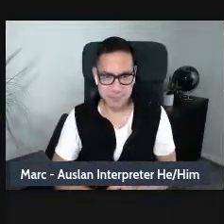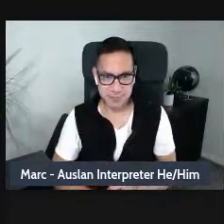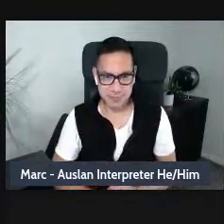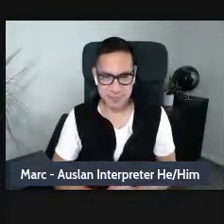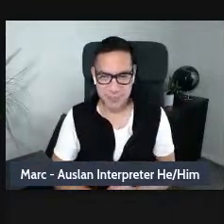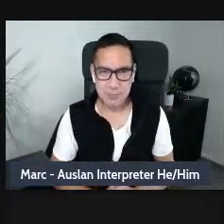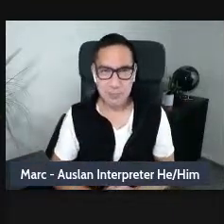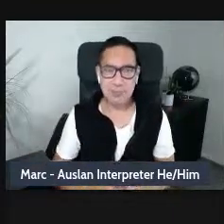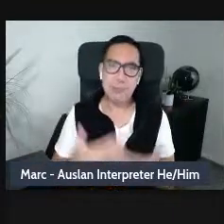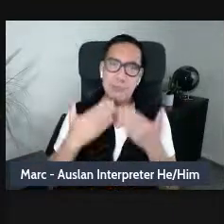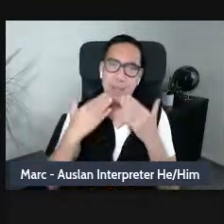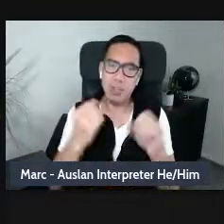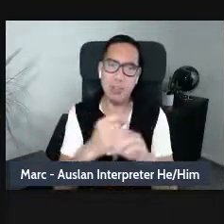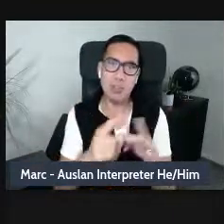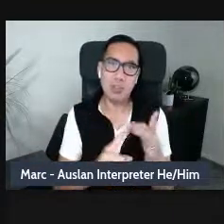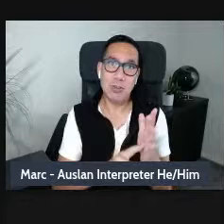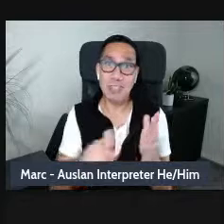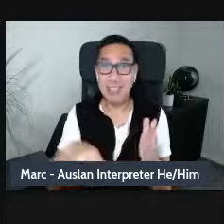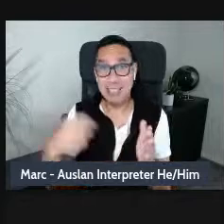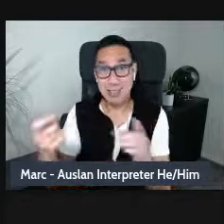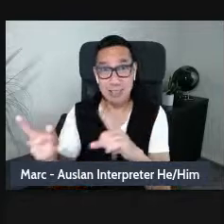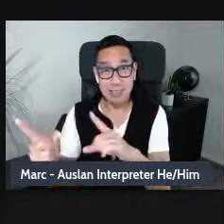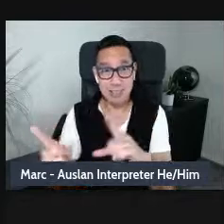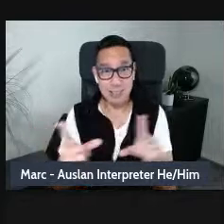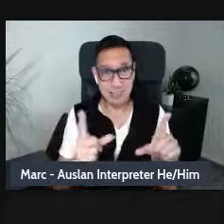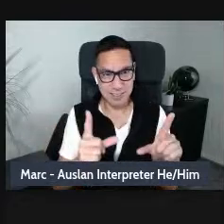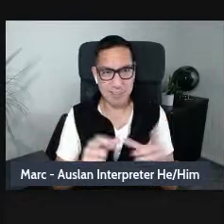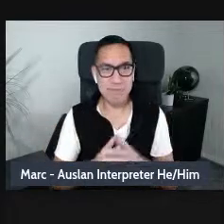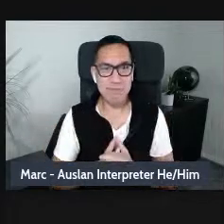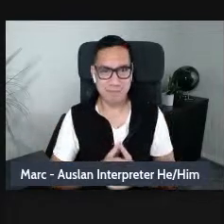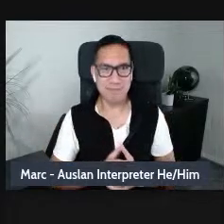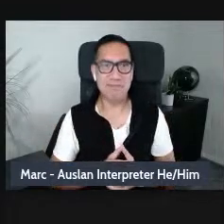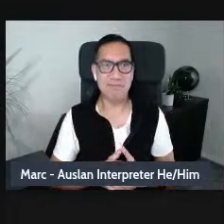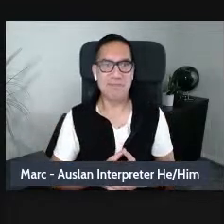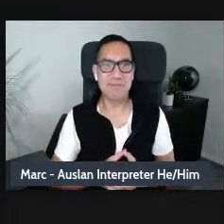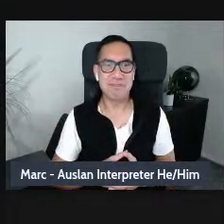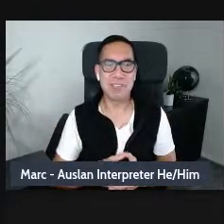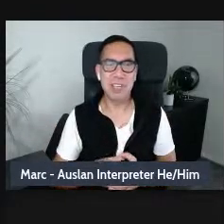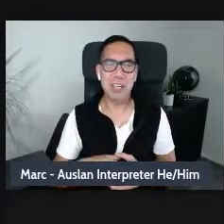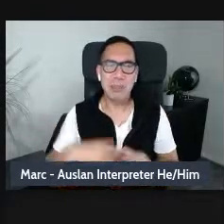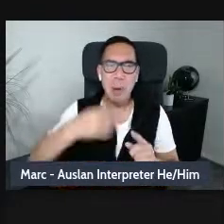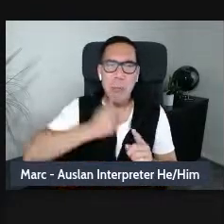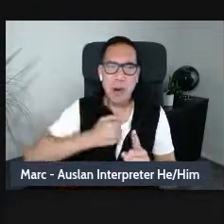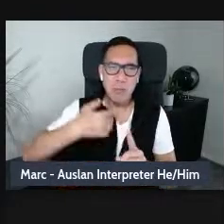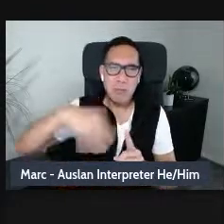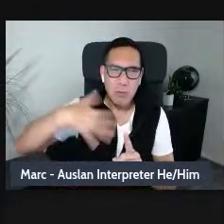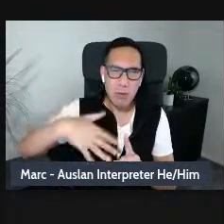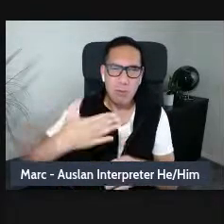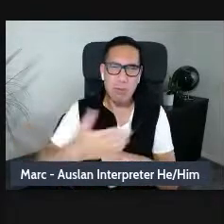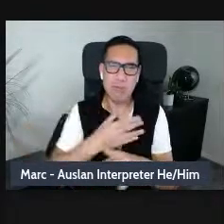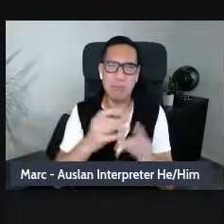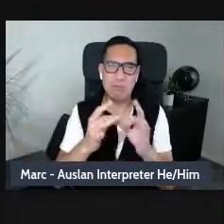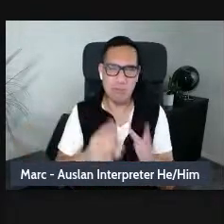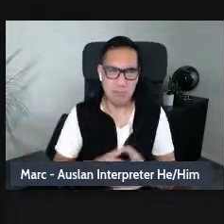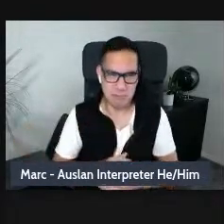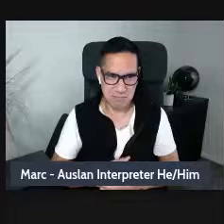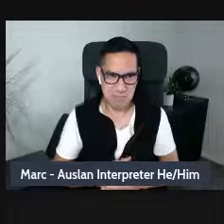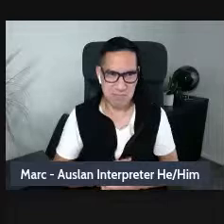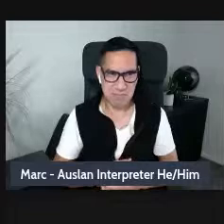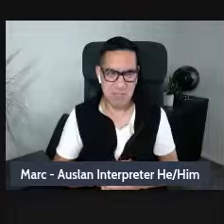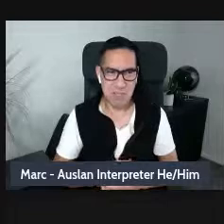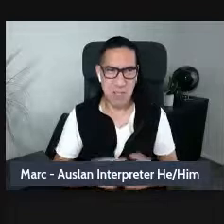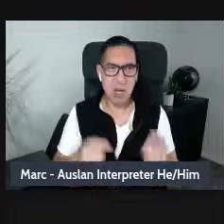Thanks, Jill. Next slide. We could start. So just a bit about me before we start. So I am a postdoctoral